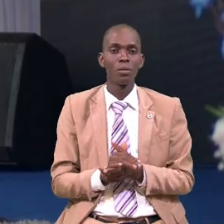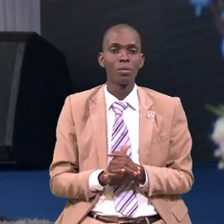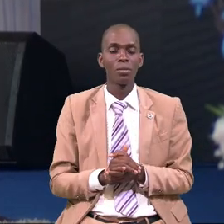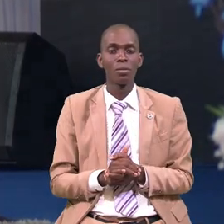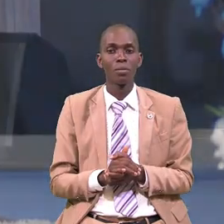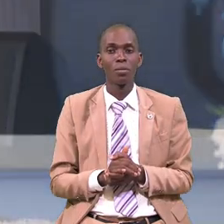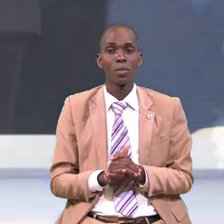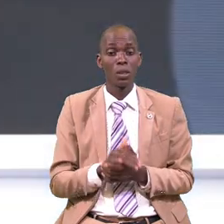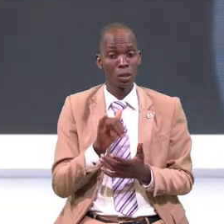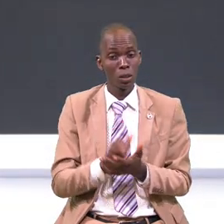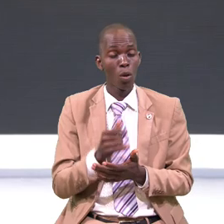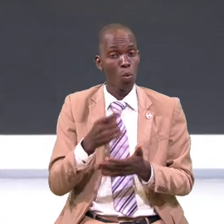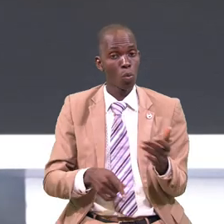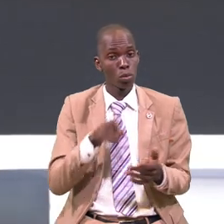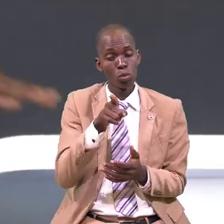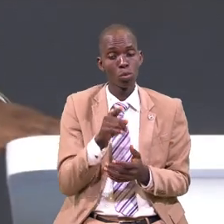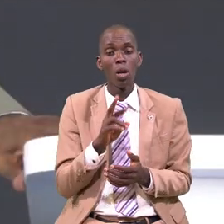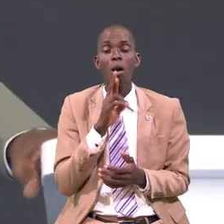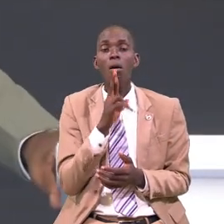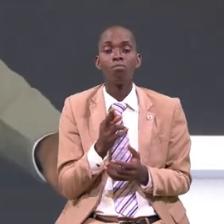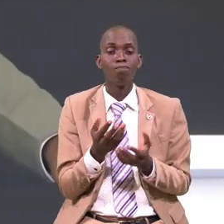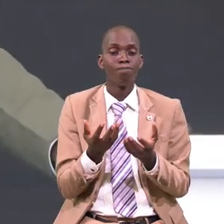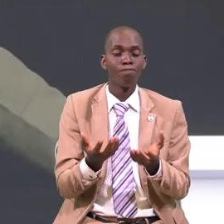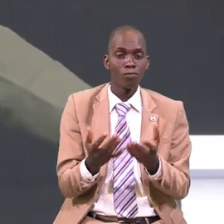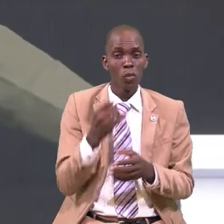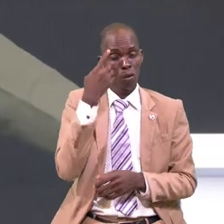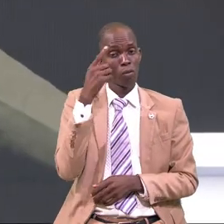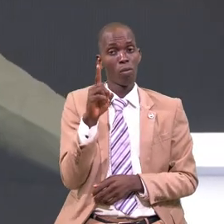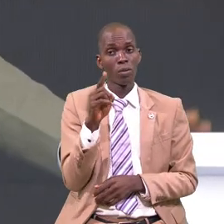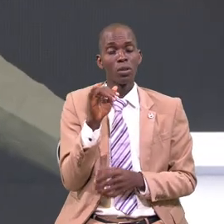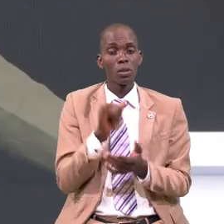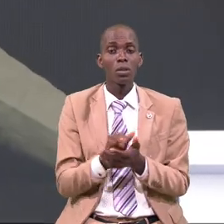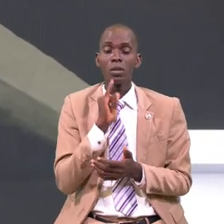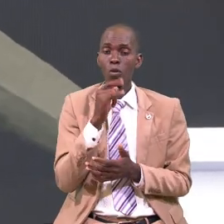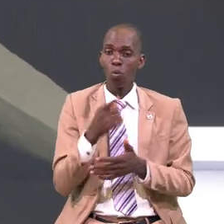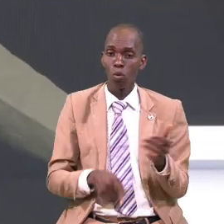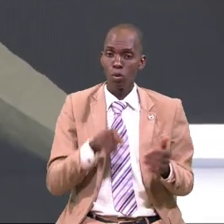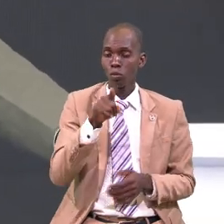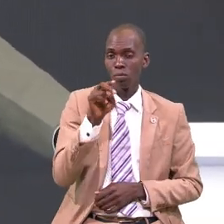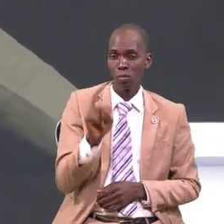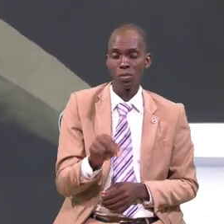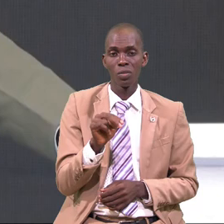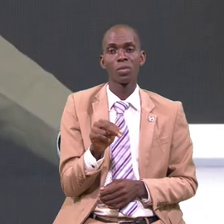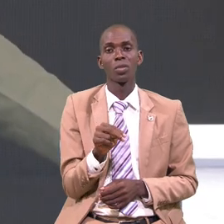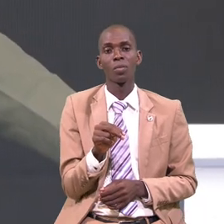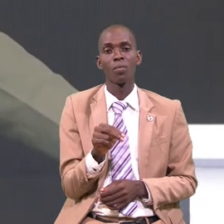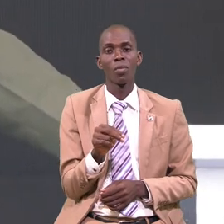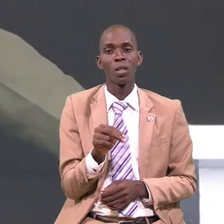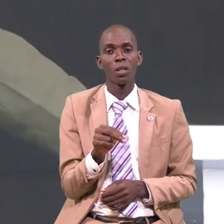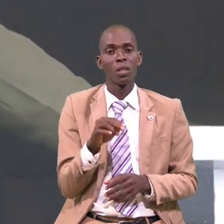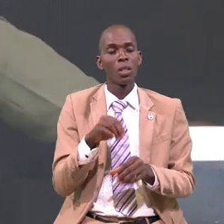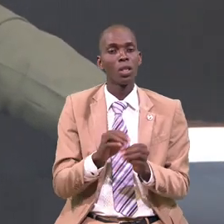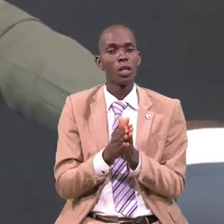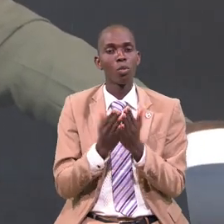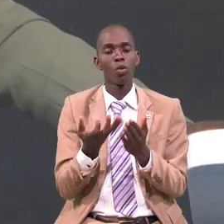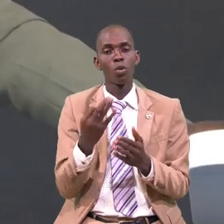That's what you are hungry for. That's what you are thirsty for. And in Matthew chapter